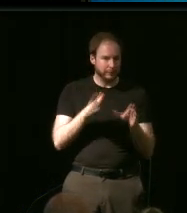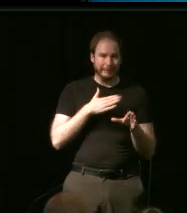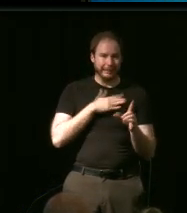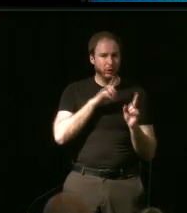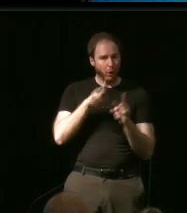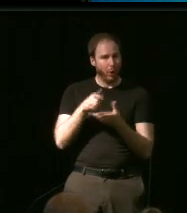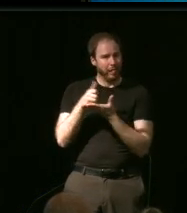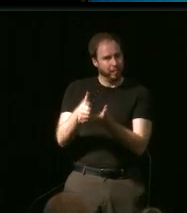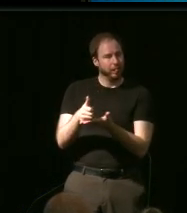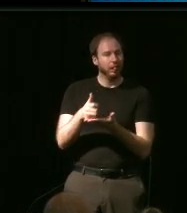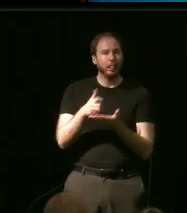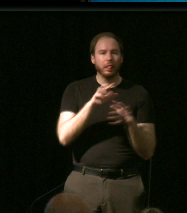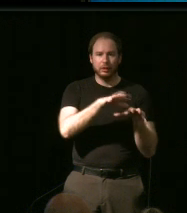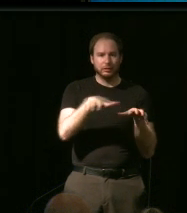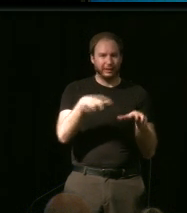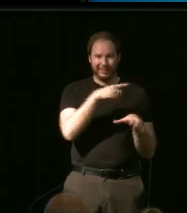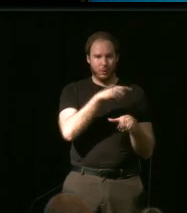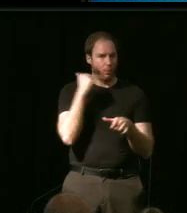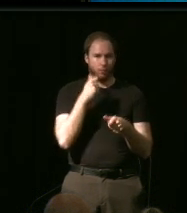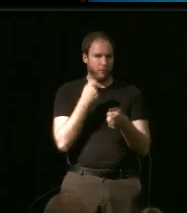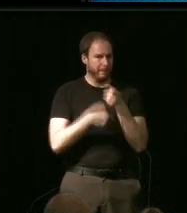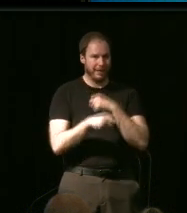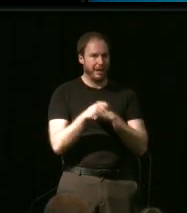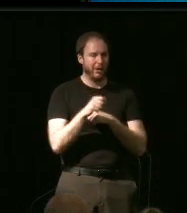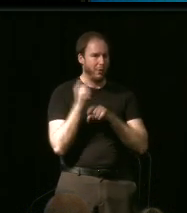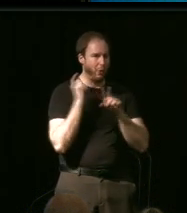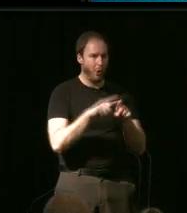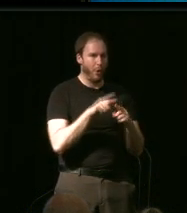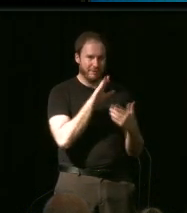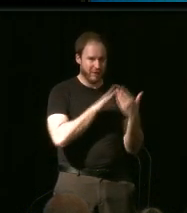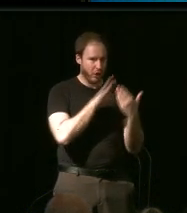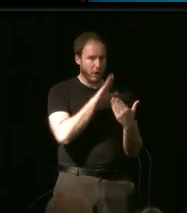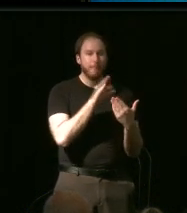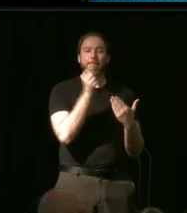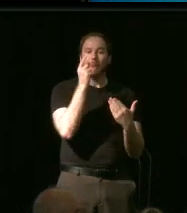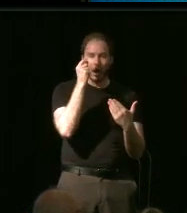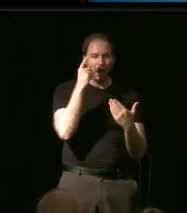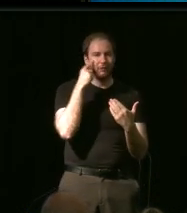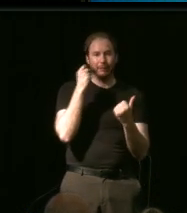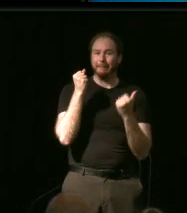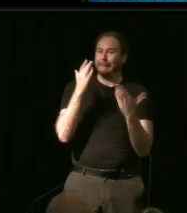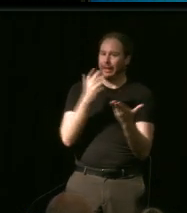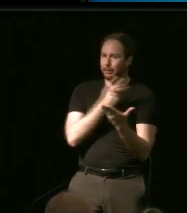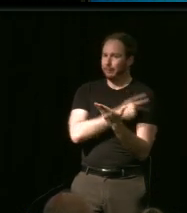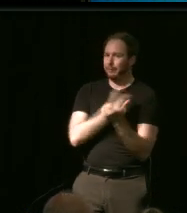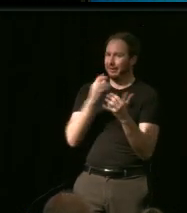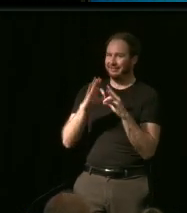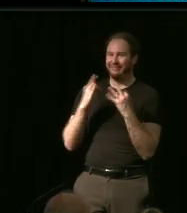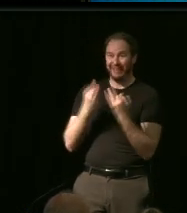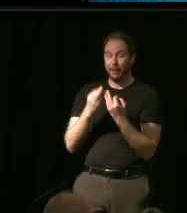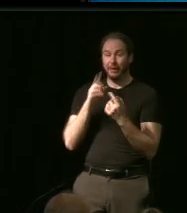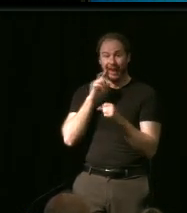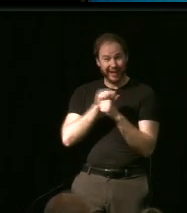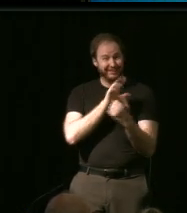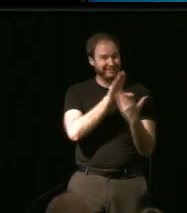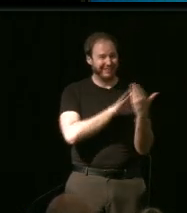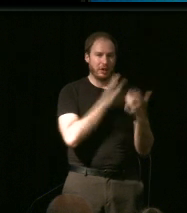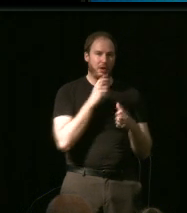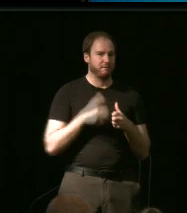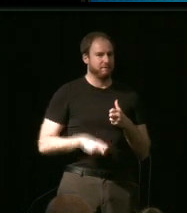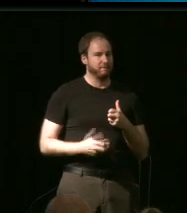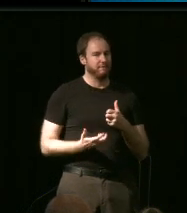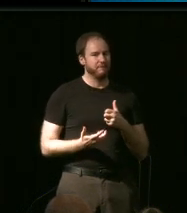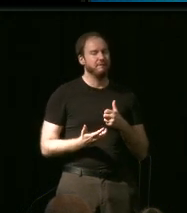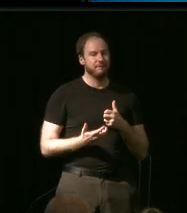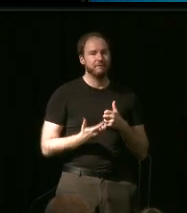amazing, and this is not meant to replace them. But for so many patients and families, that's a difficulty. But